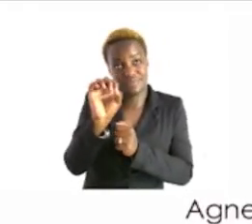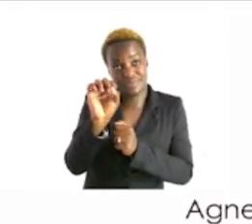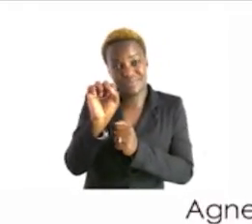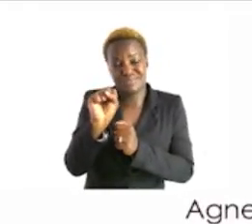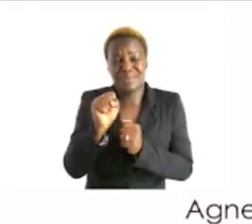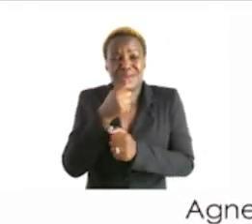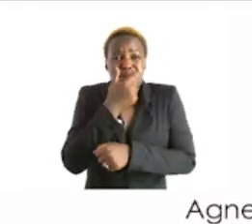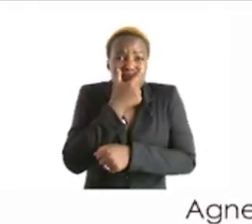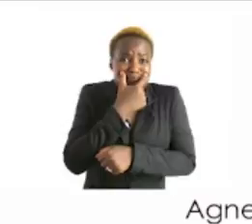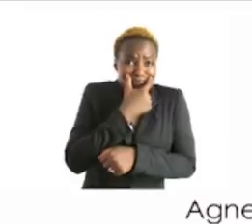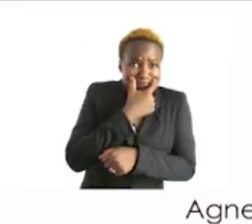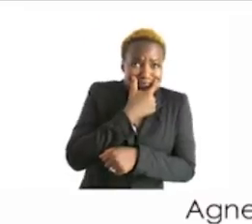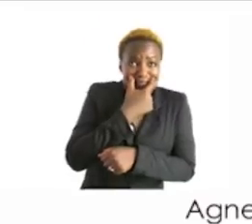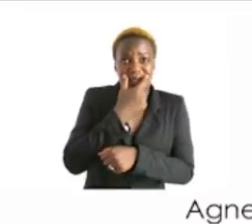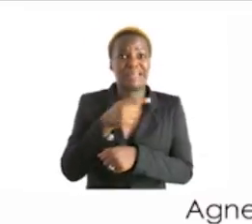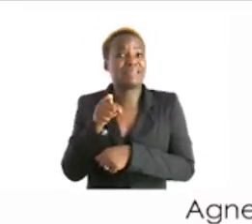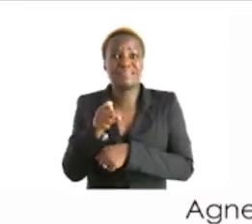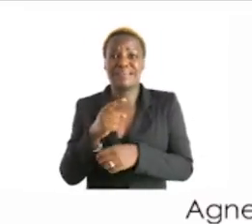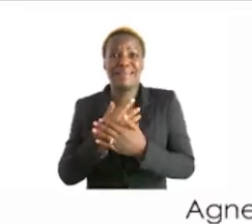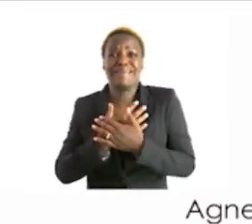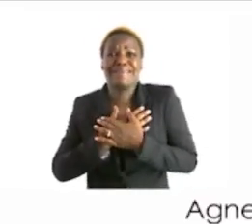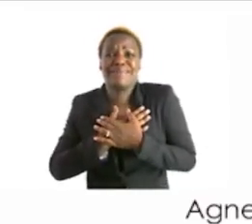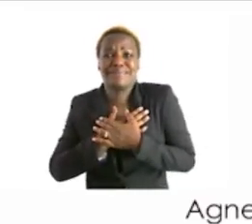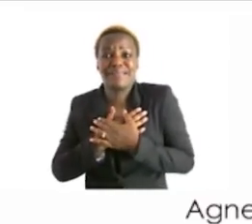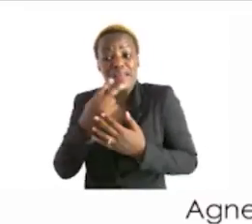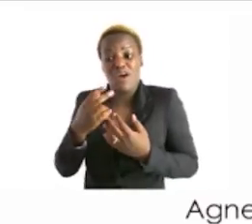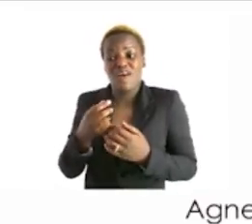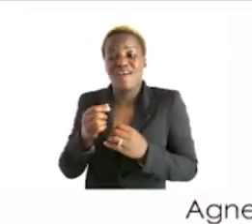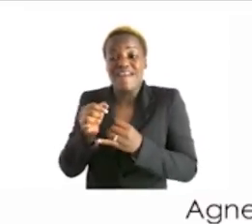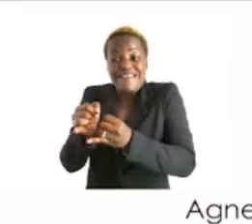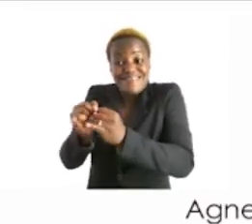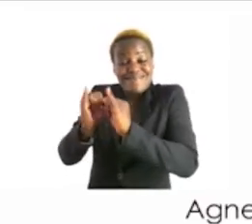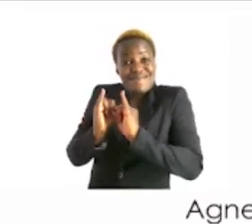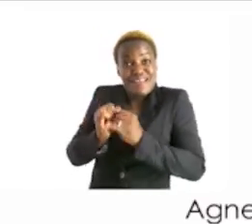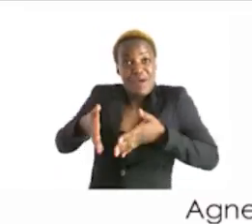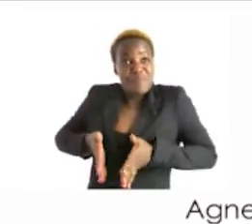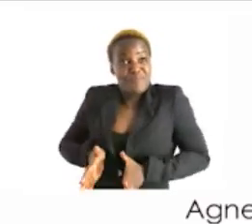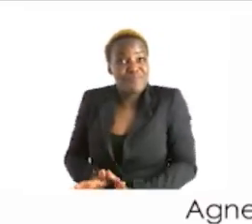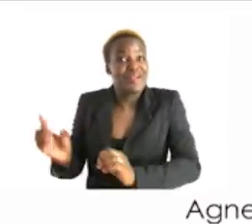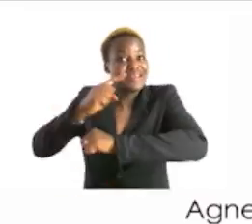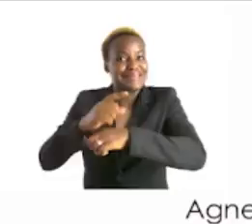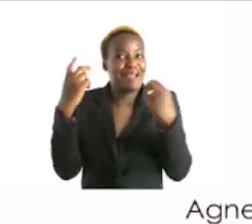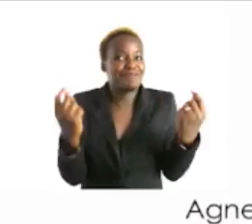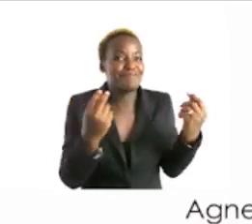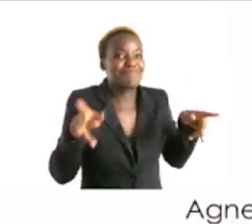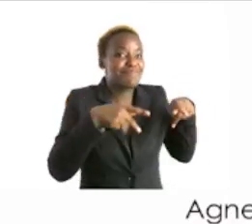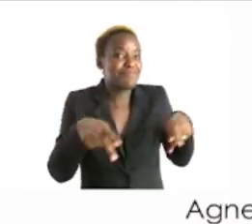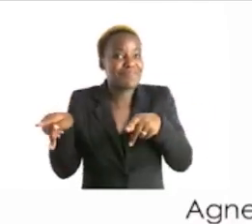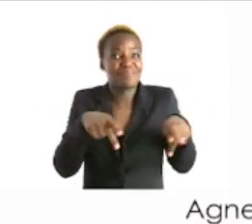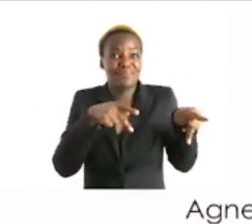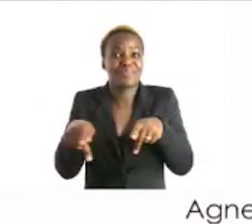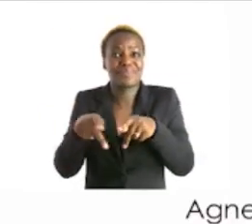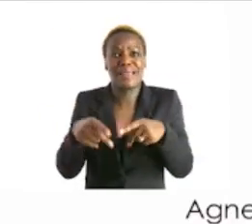agnes was sad she had been invited to her friend's birthday party she should have